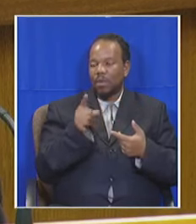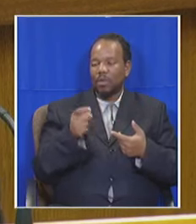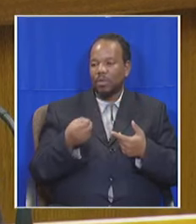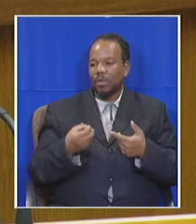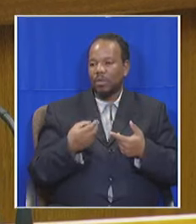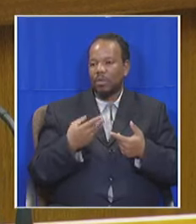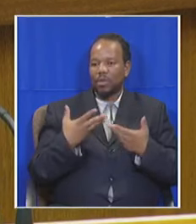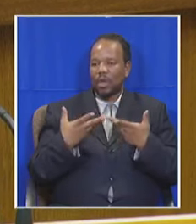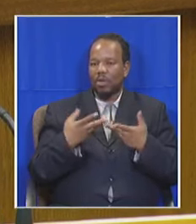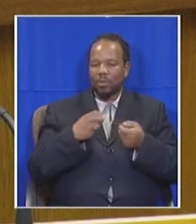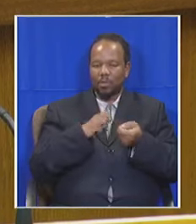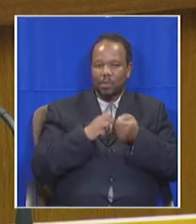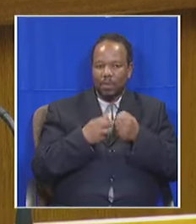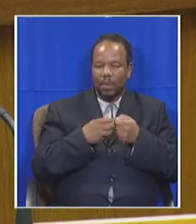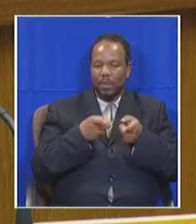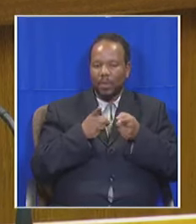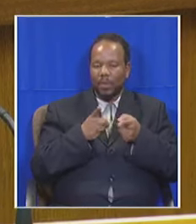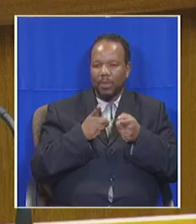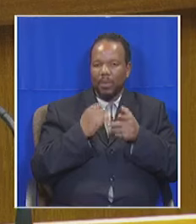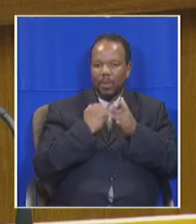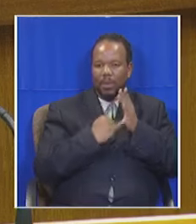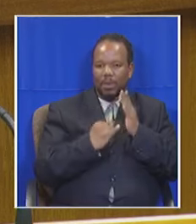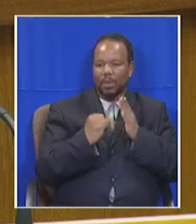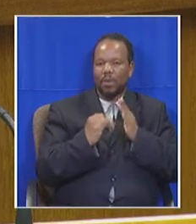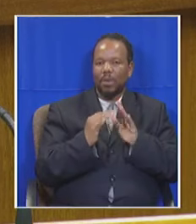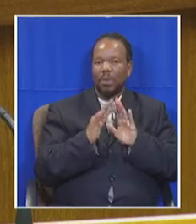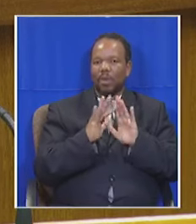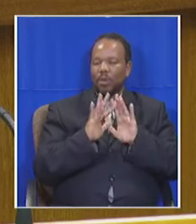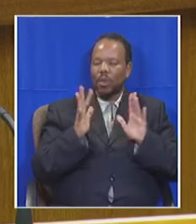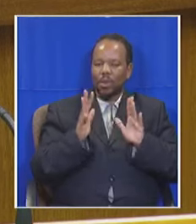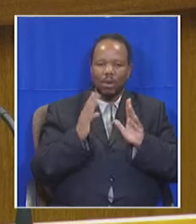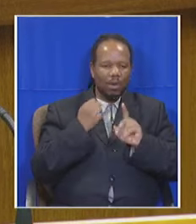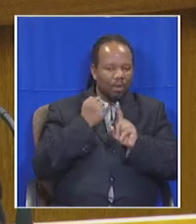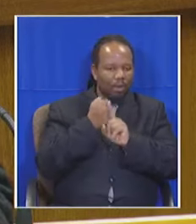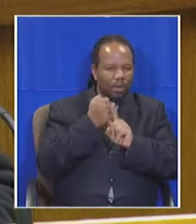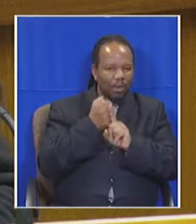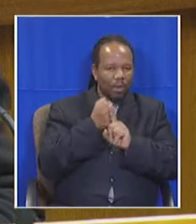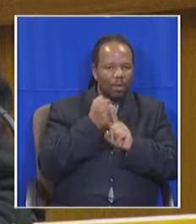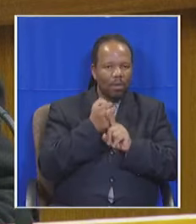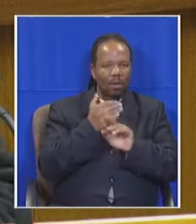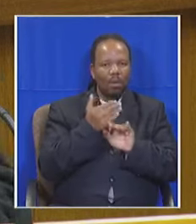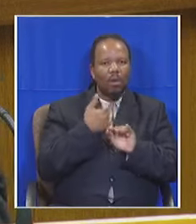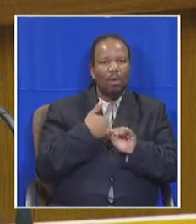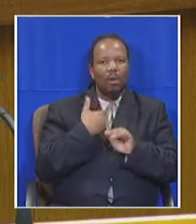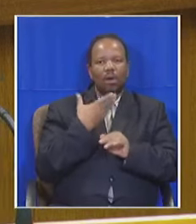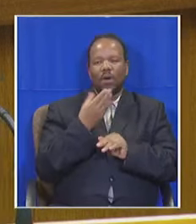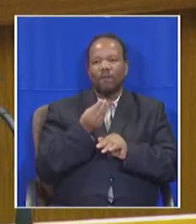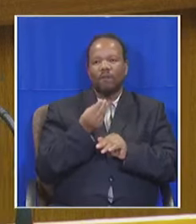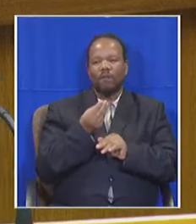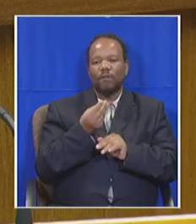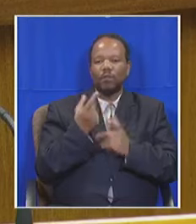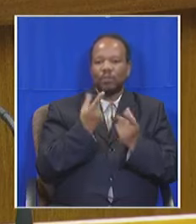sovereignty, will stop at nothing to derail our cause. It is this irritation that should propel us into